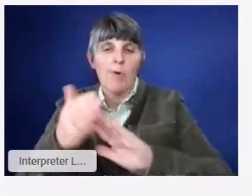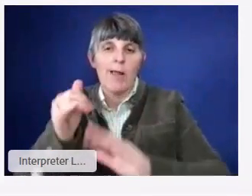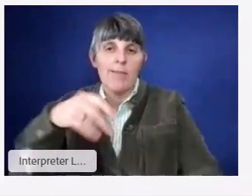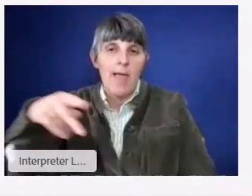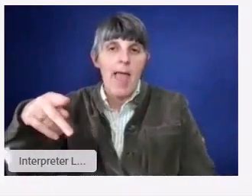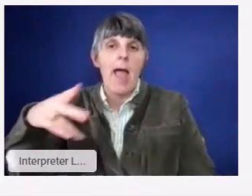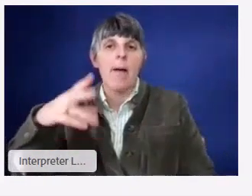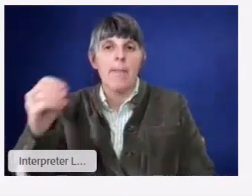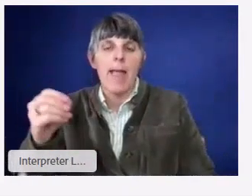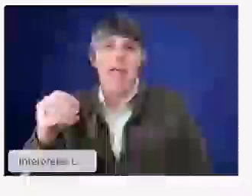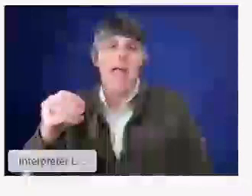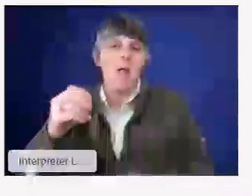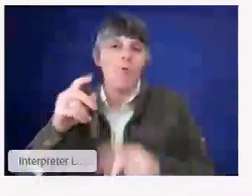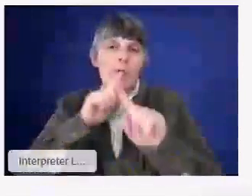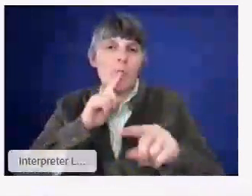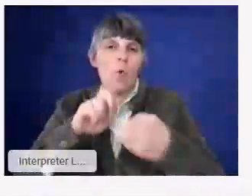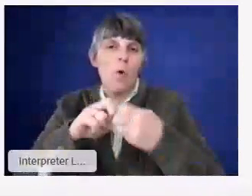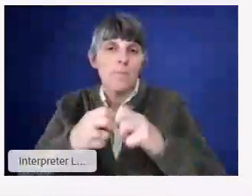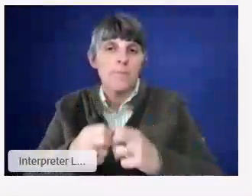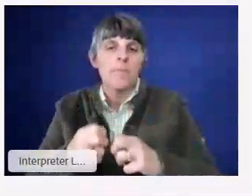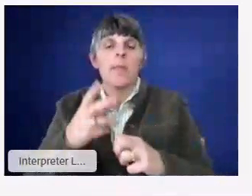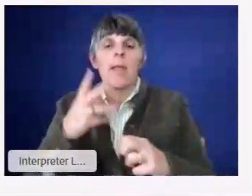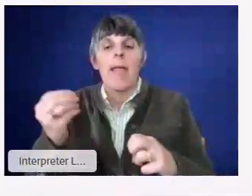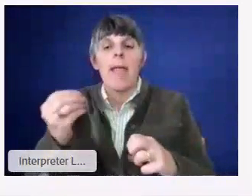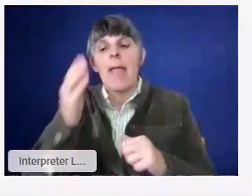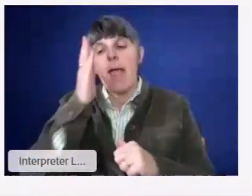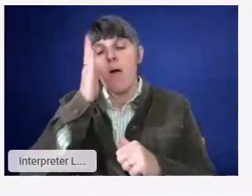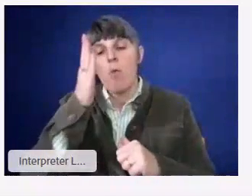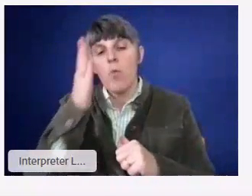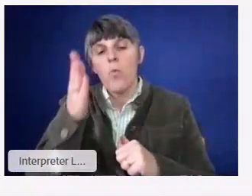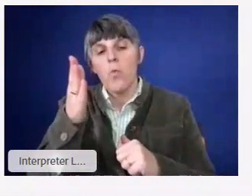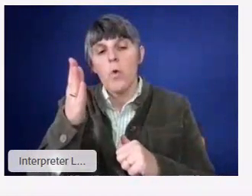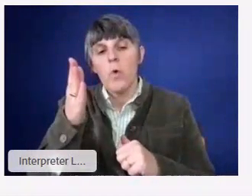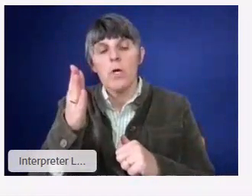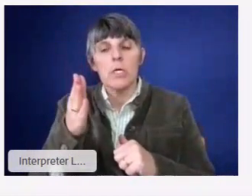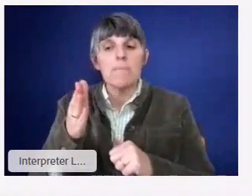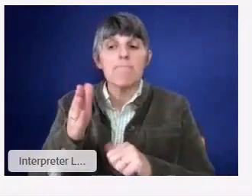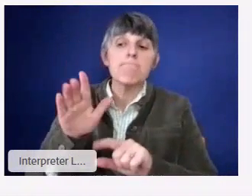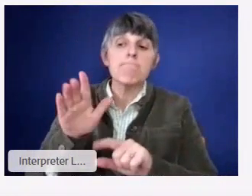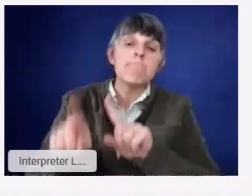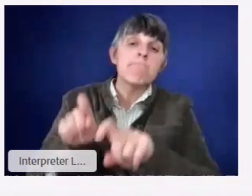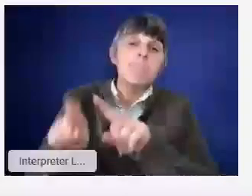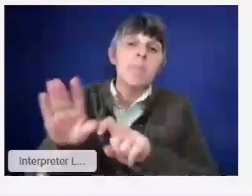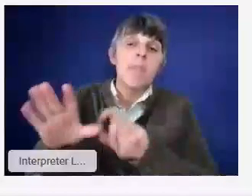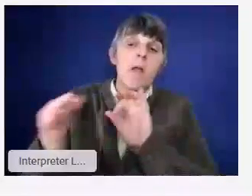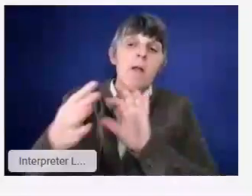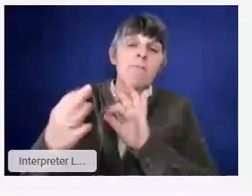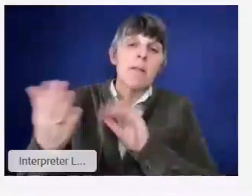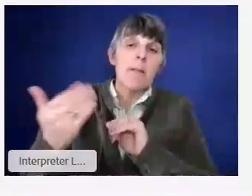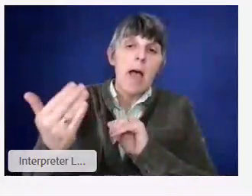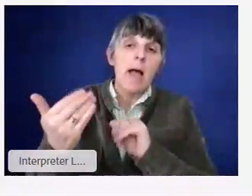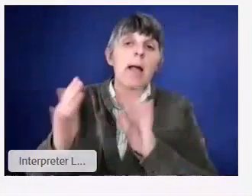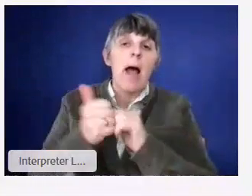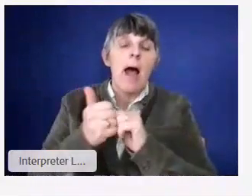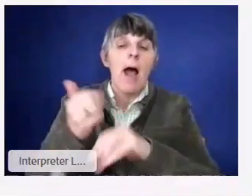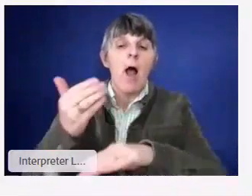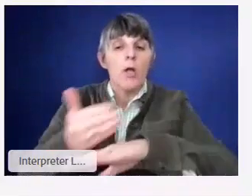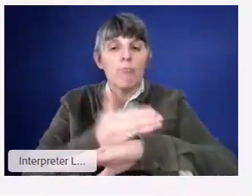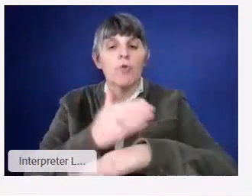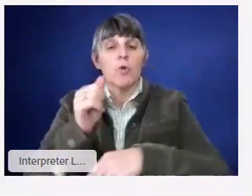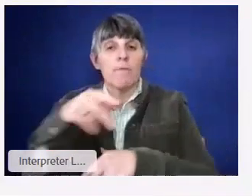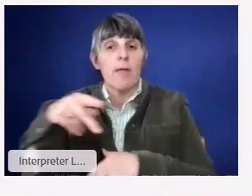report anomalies, and we'll solicit their feedback as well on how to improve the